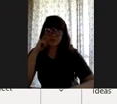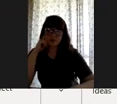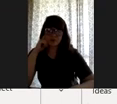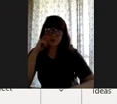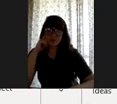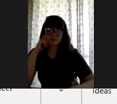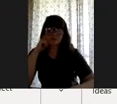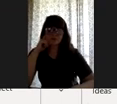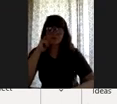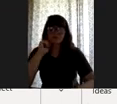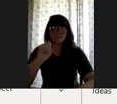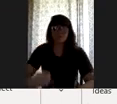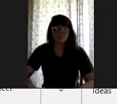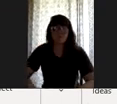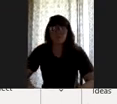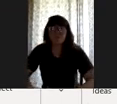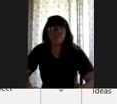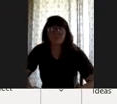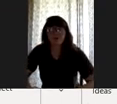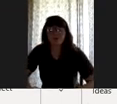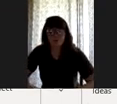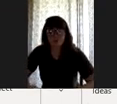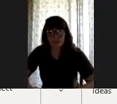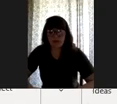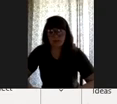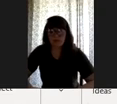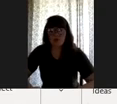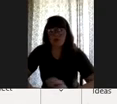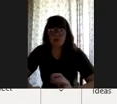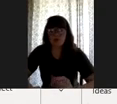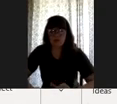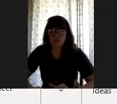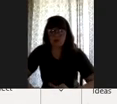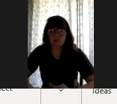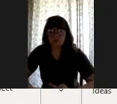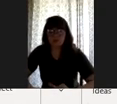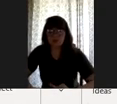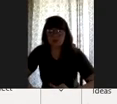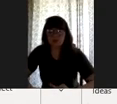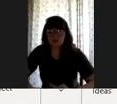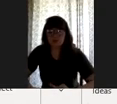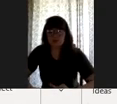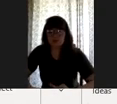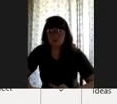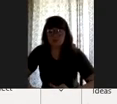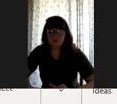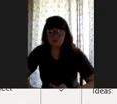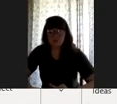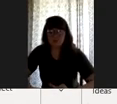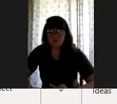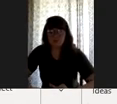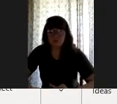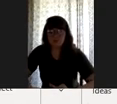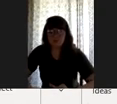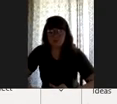other words, it's more of the peace of God idea. You understand that? Yes, more conditional. Yes. And so it's an